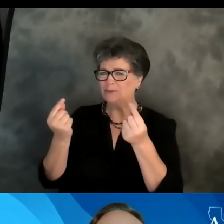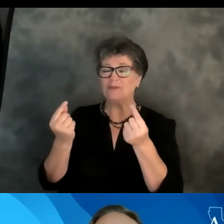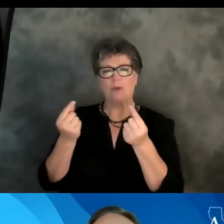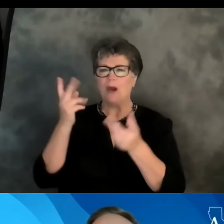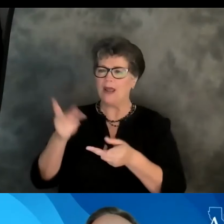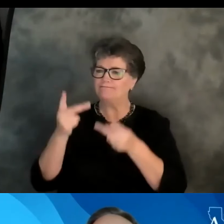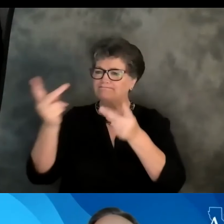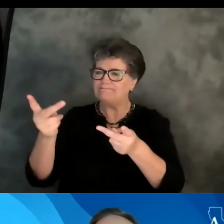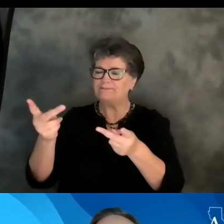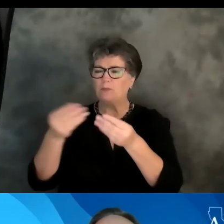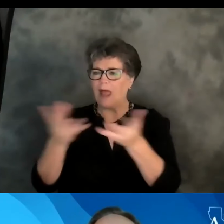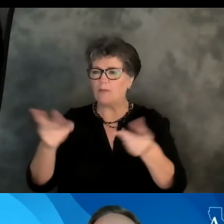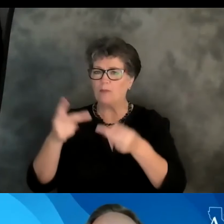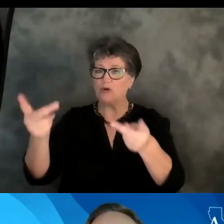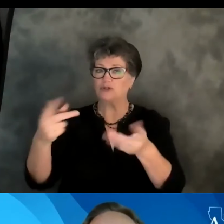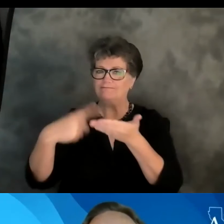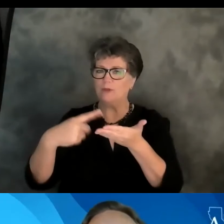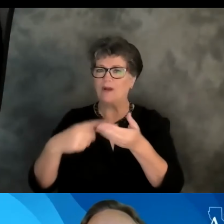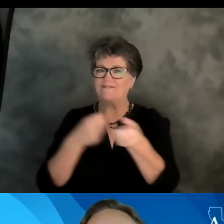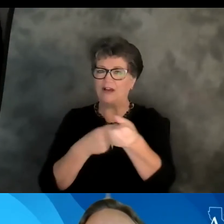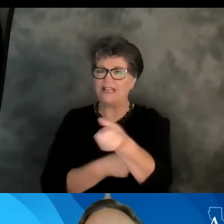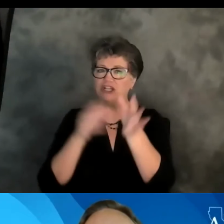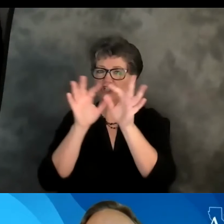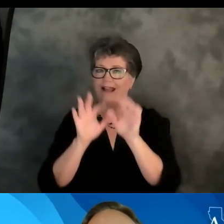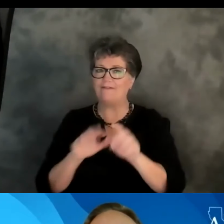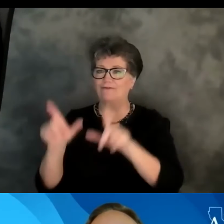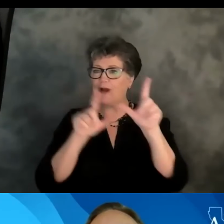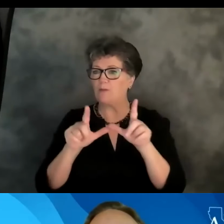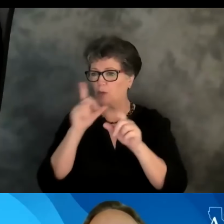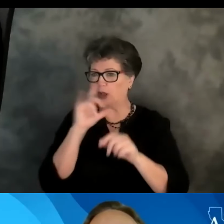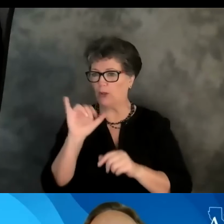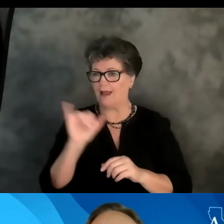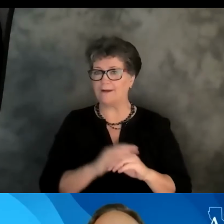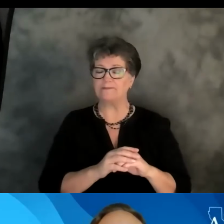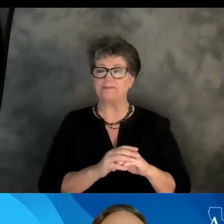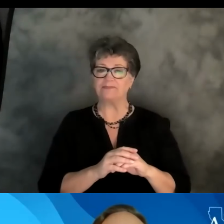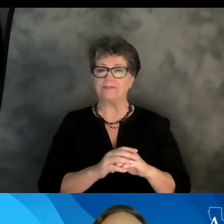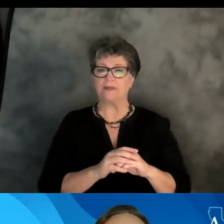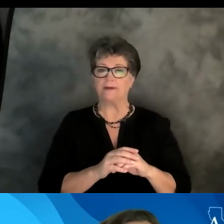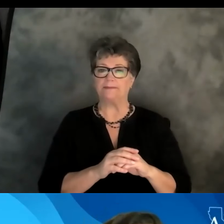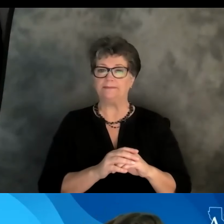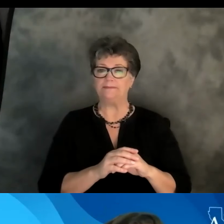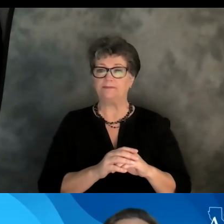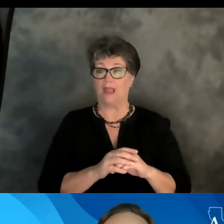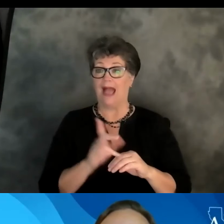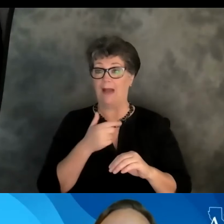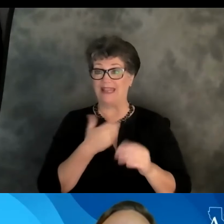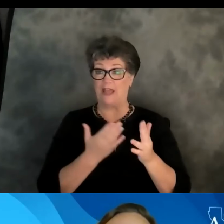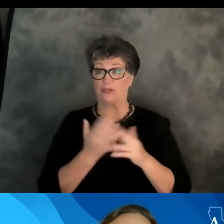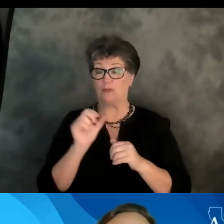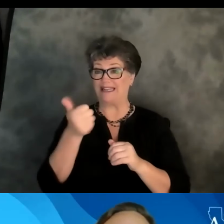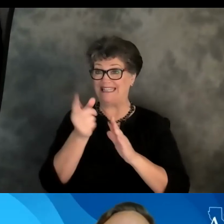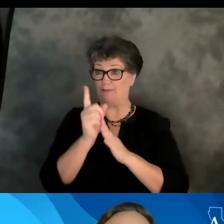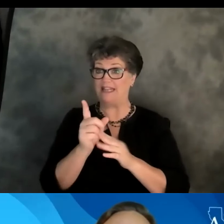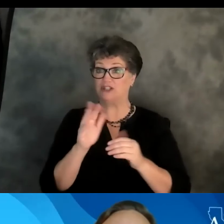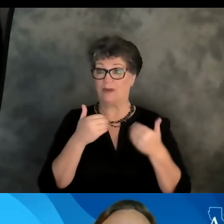proposal and talk through what a foundation and framework could look like and get your response to it. I'm going to try to get through it in about 10 minutes so that we